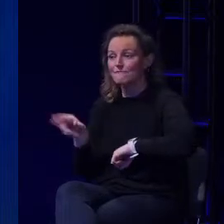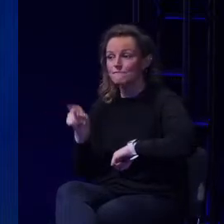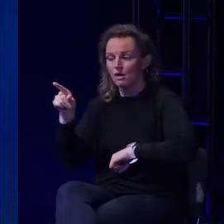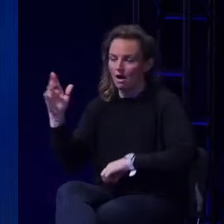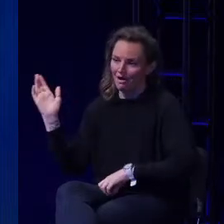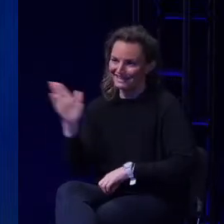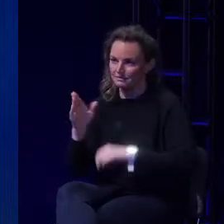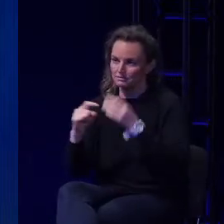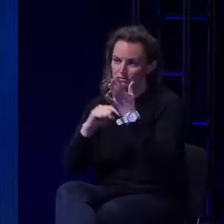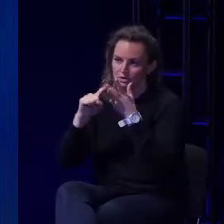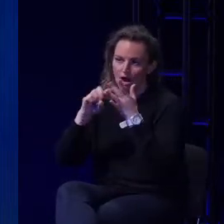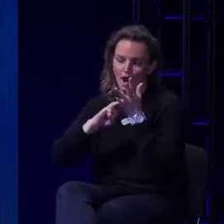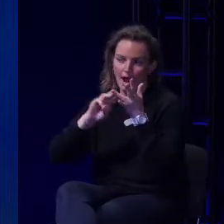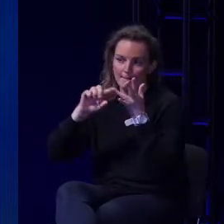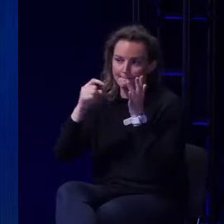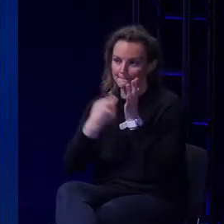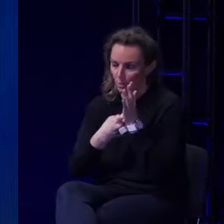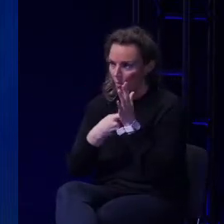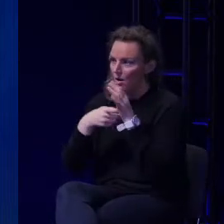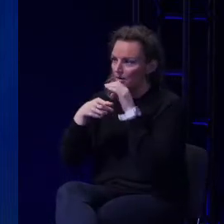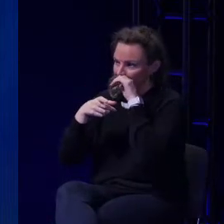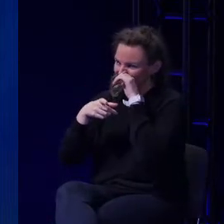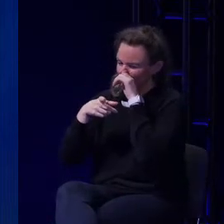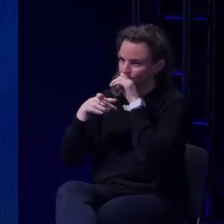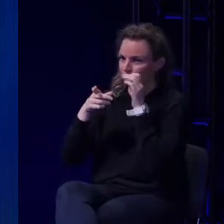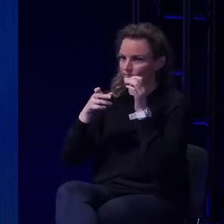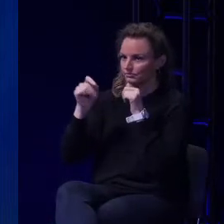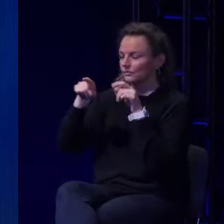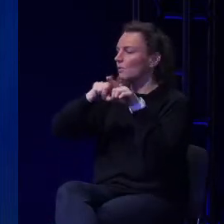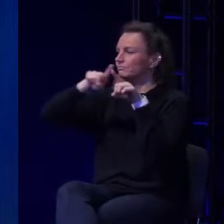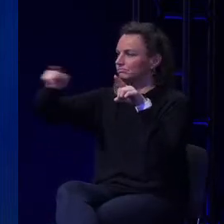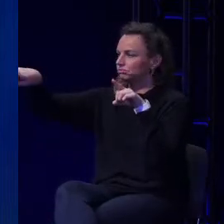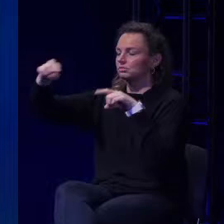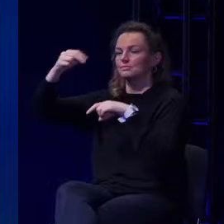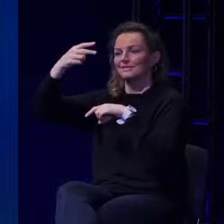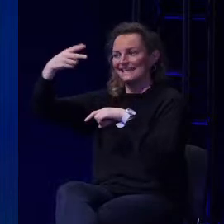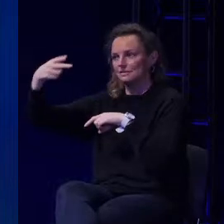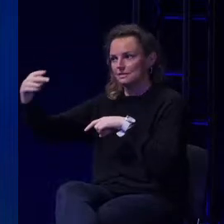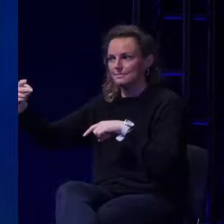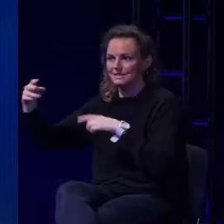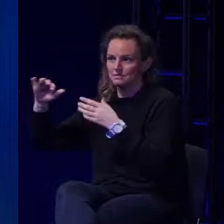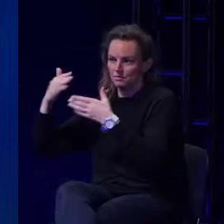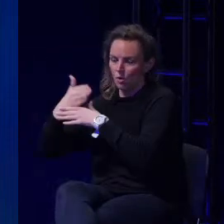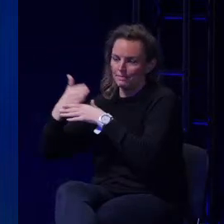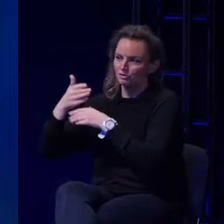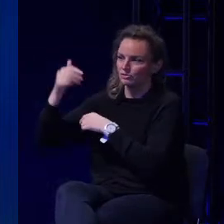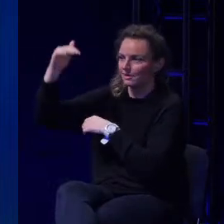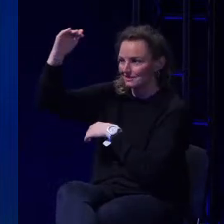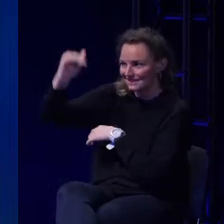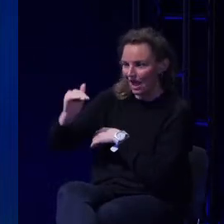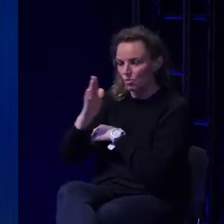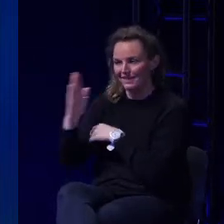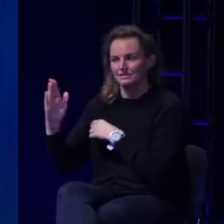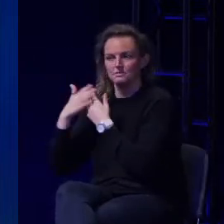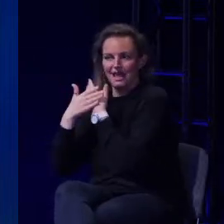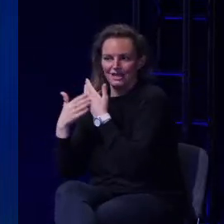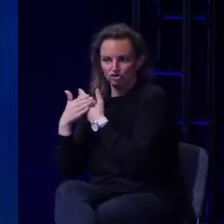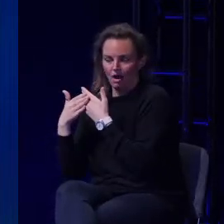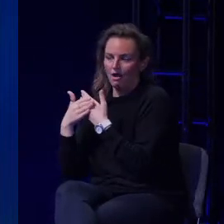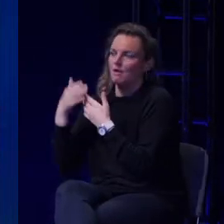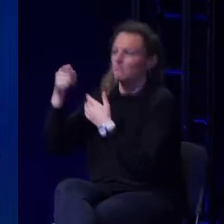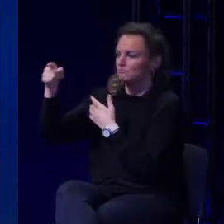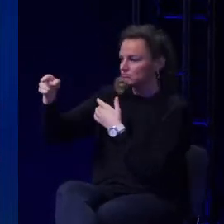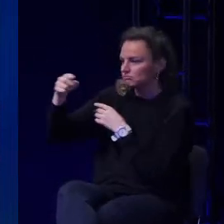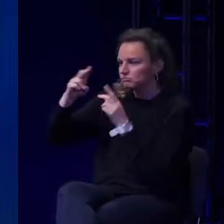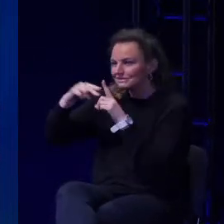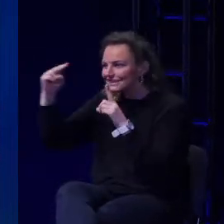testimonies about the Indonesian occupation. So it was kind of for Southeast Asian Digital Library. So it was kind of an